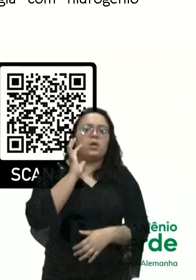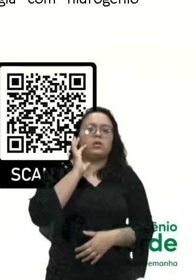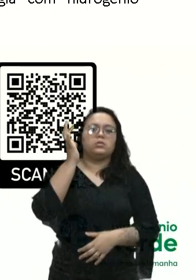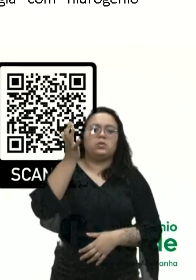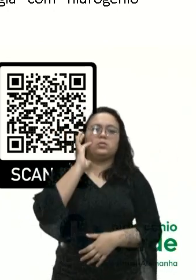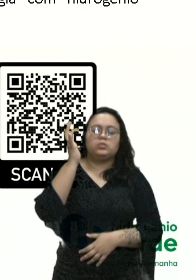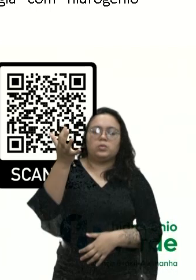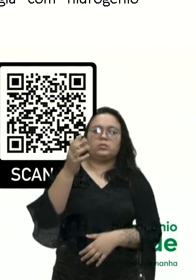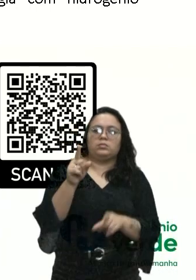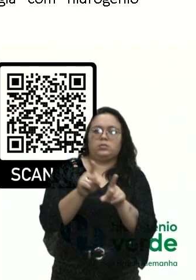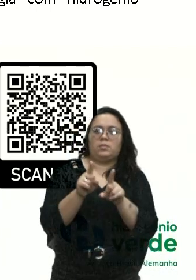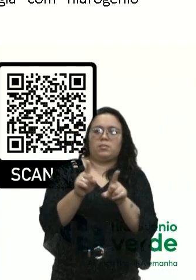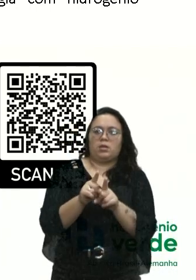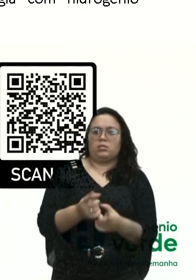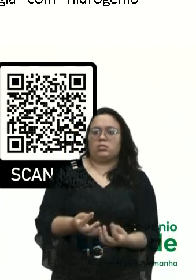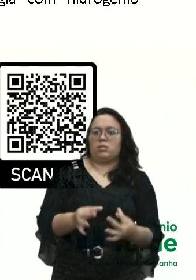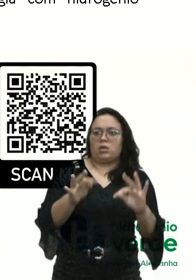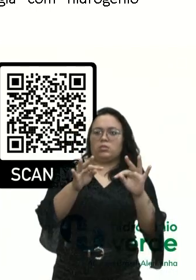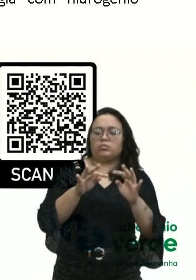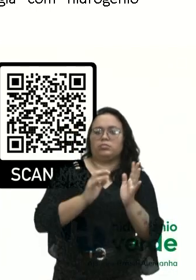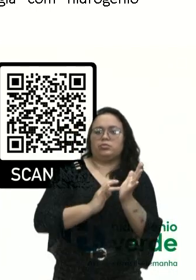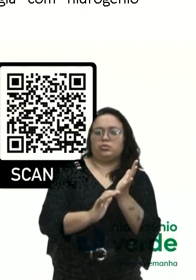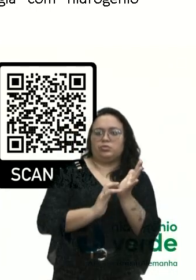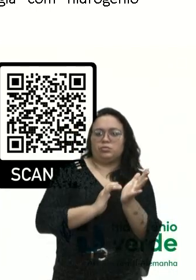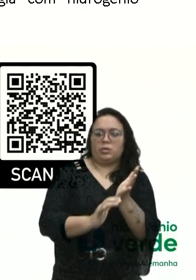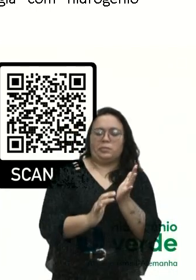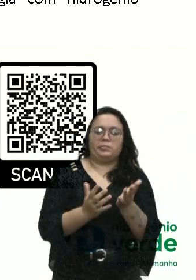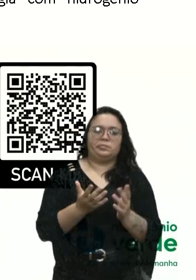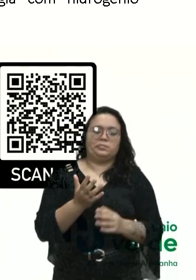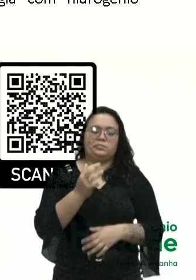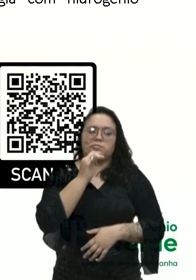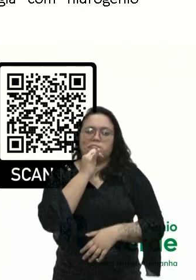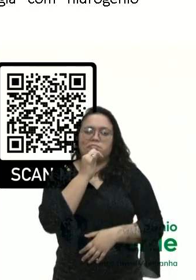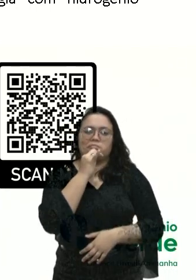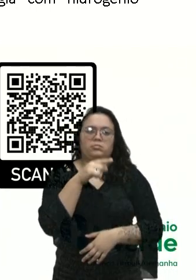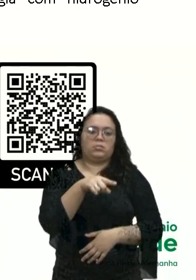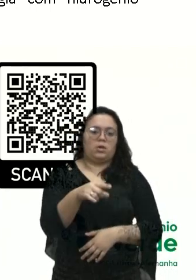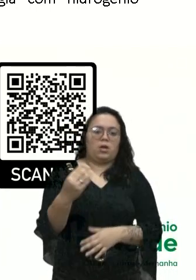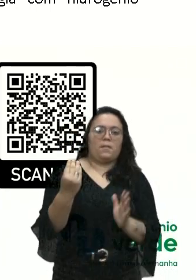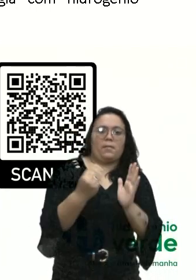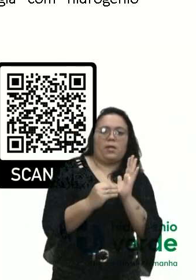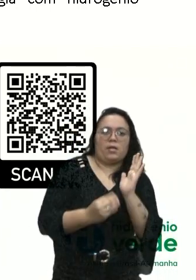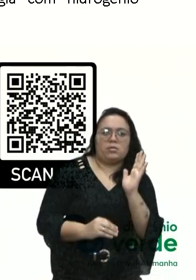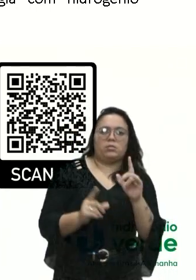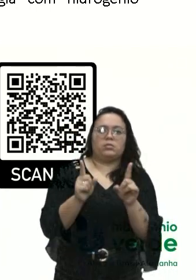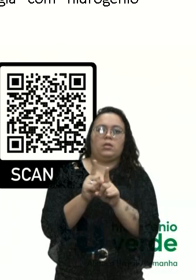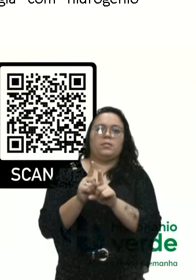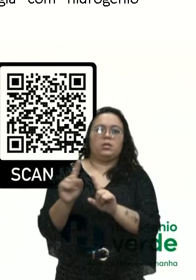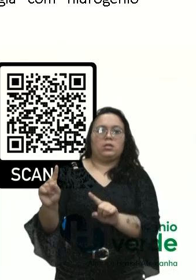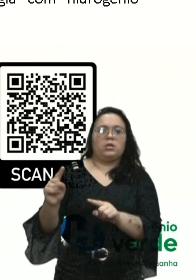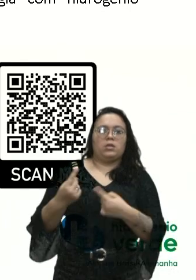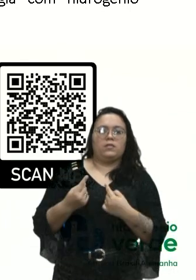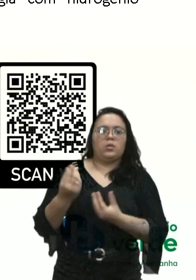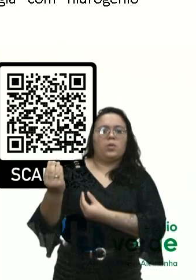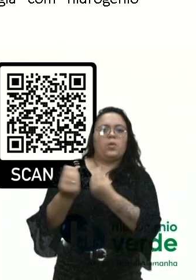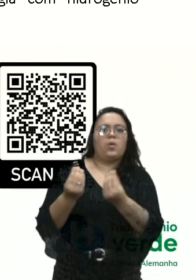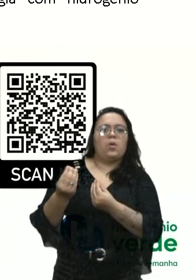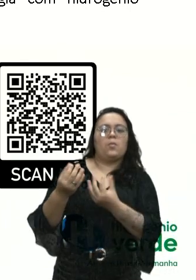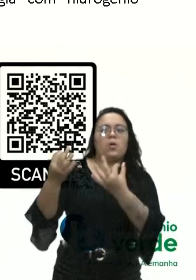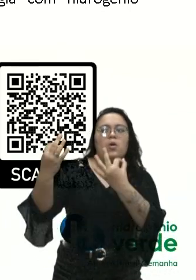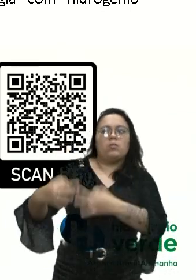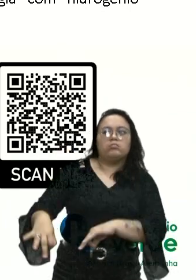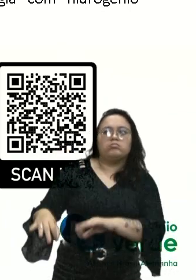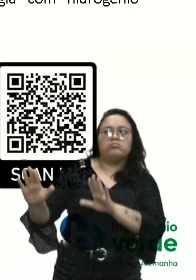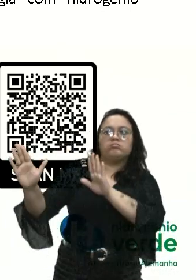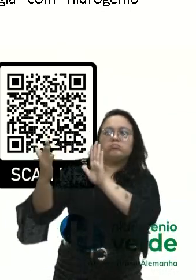to come up with digital solutions for applications. Como convencer empresas a investir